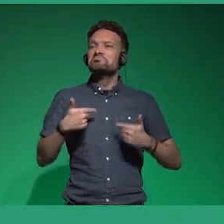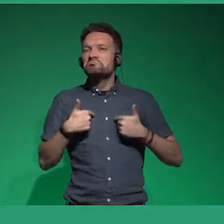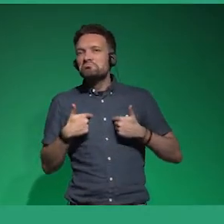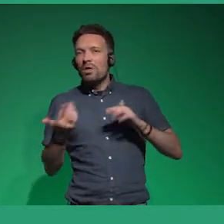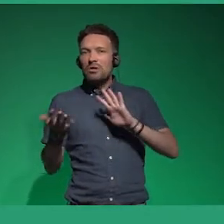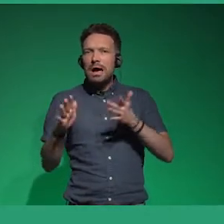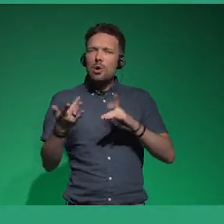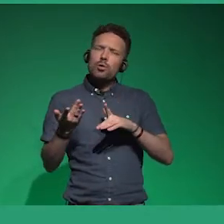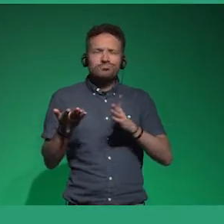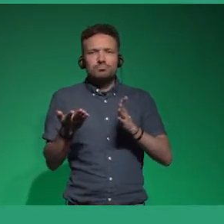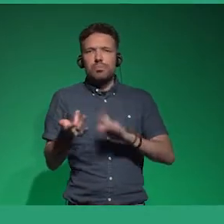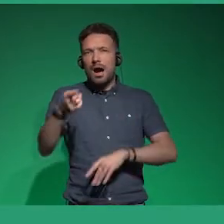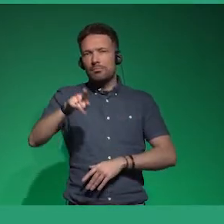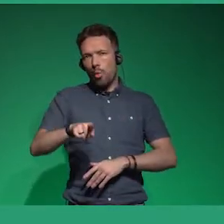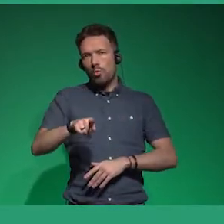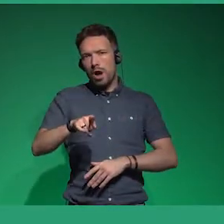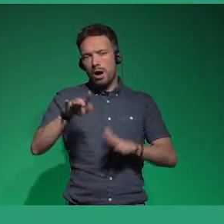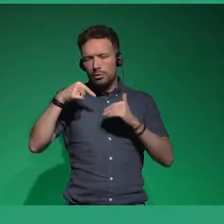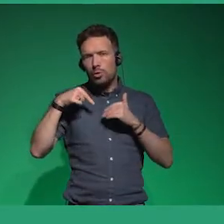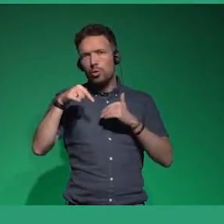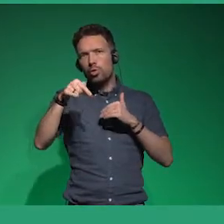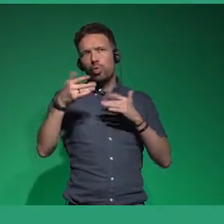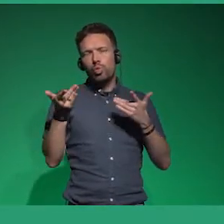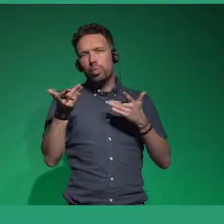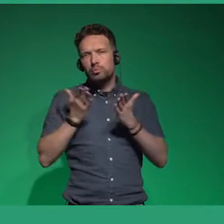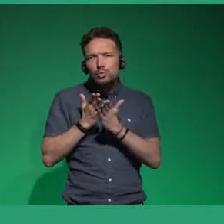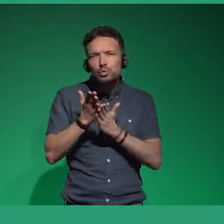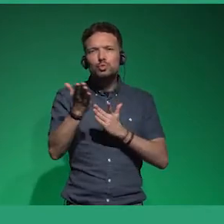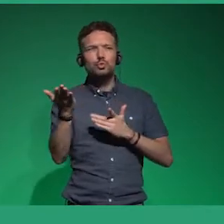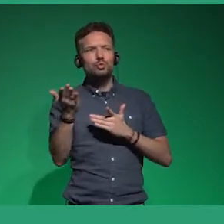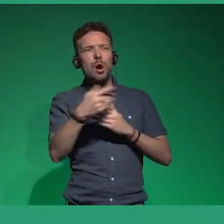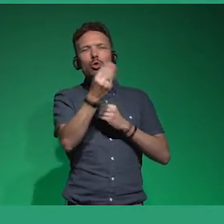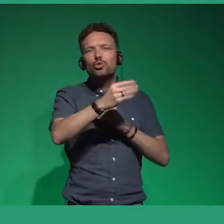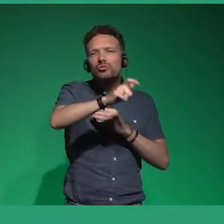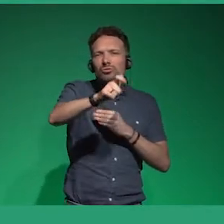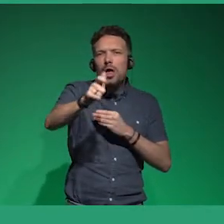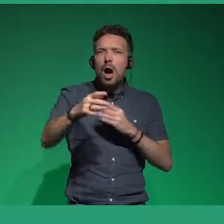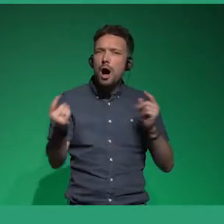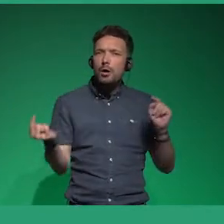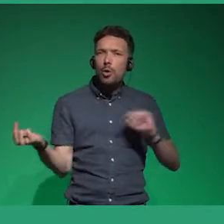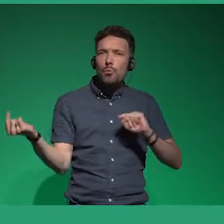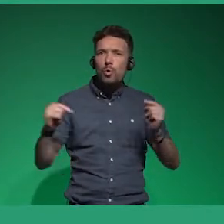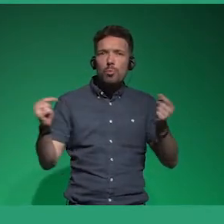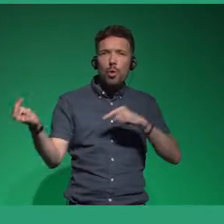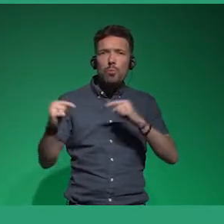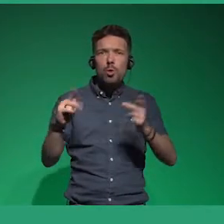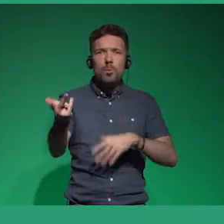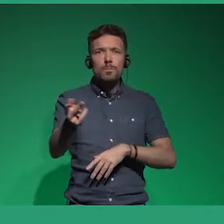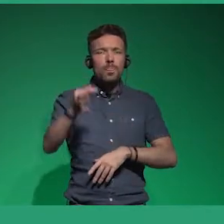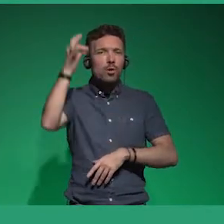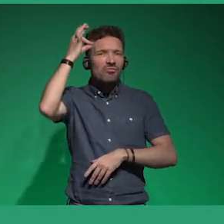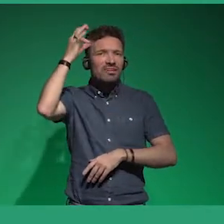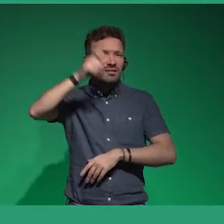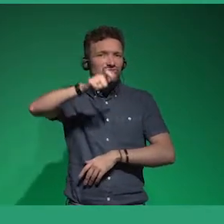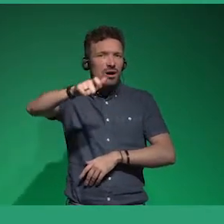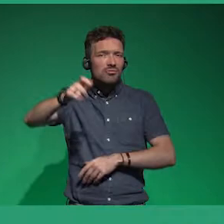also, and then with scientists also can be collaborate together and then make artwork or make a project on the